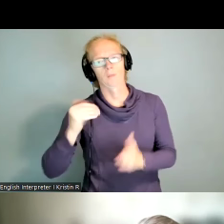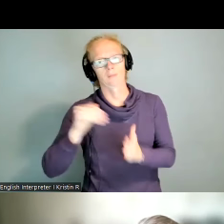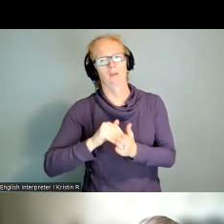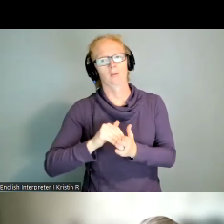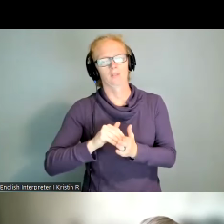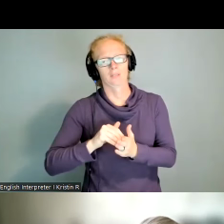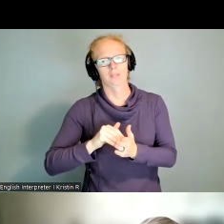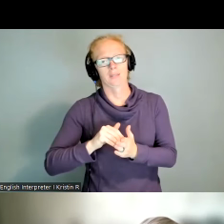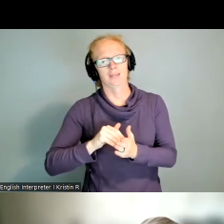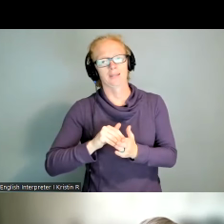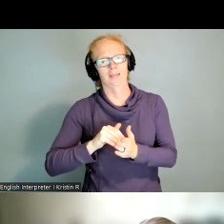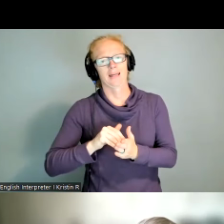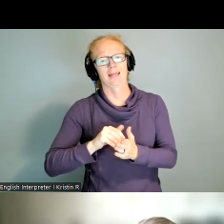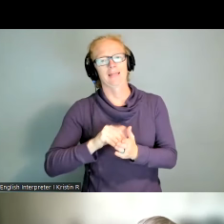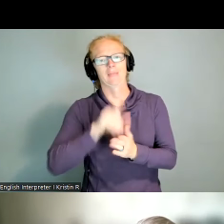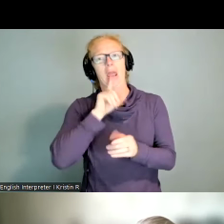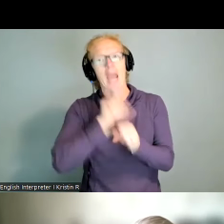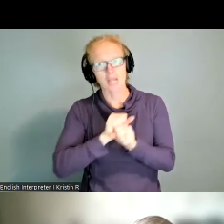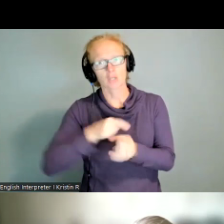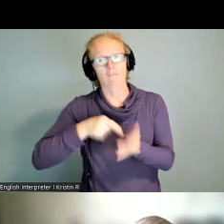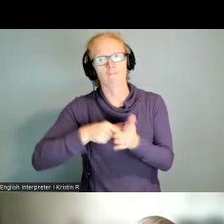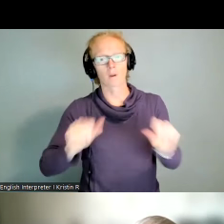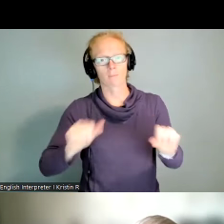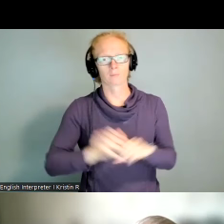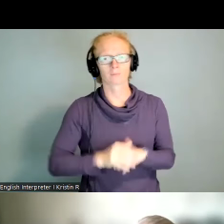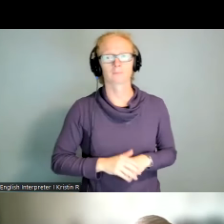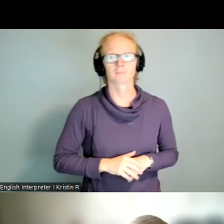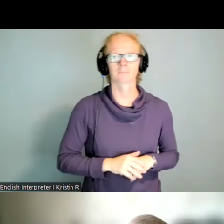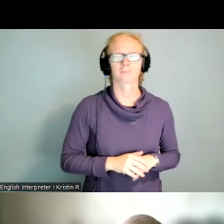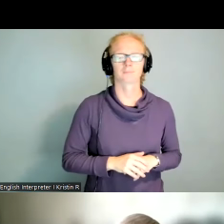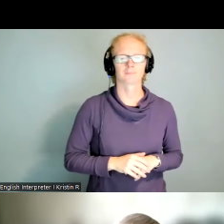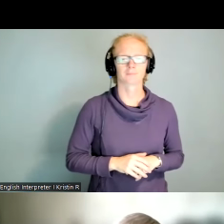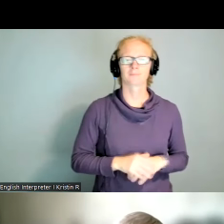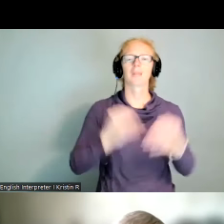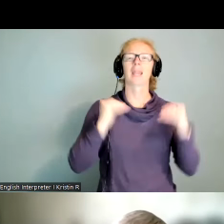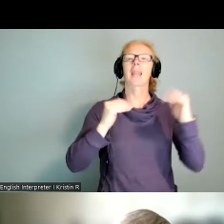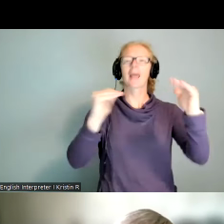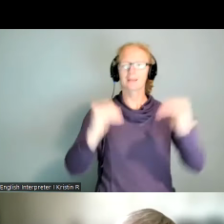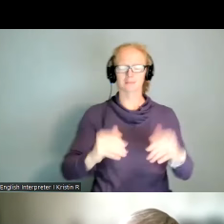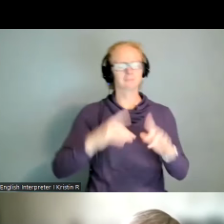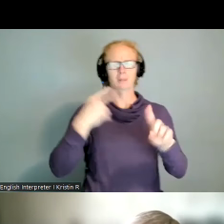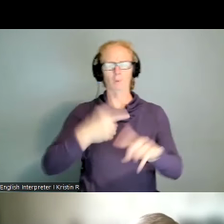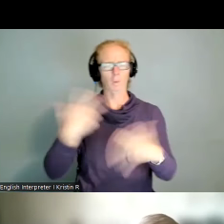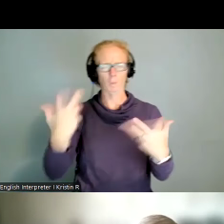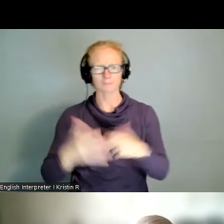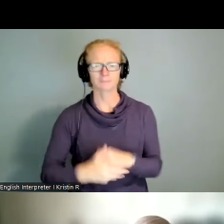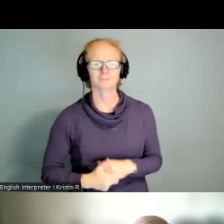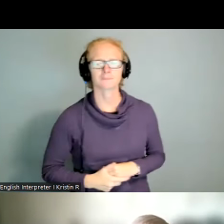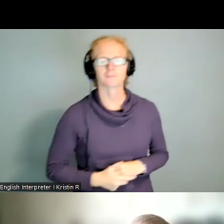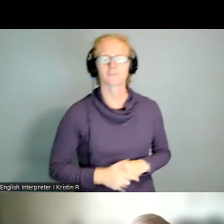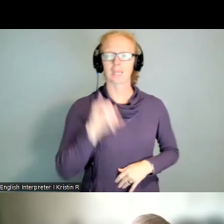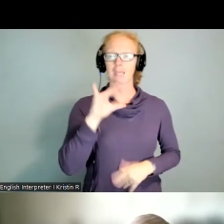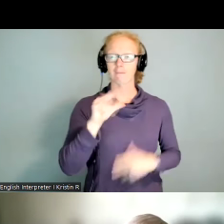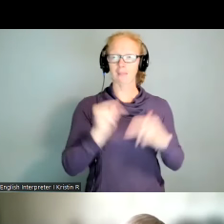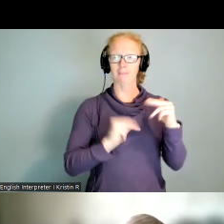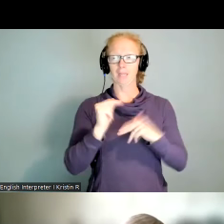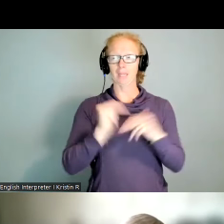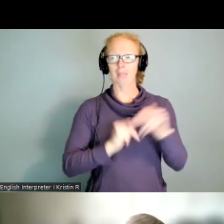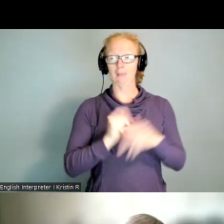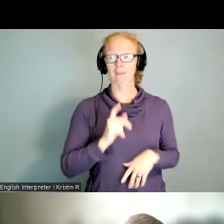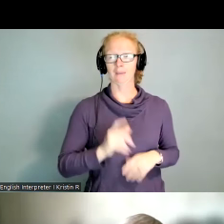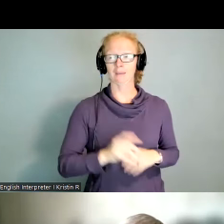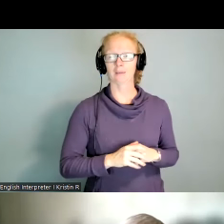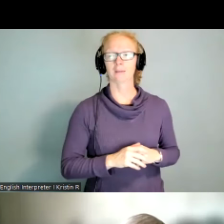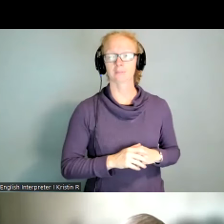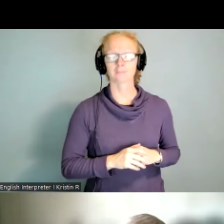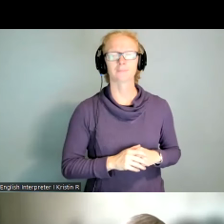affordable. So Jonathan, go on. Oh, so the point, all right. So the fact is, if they're all built in single family neighborhoods, this